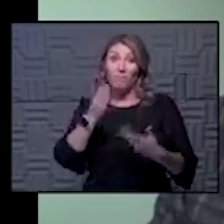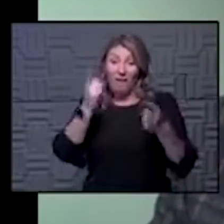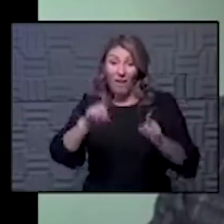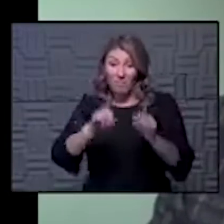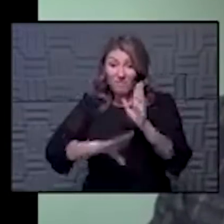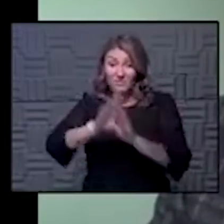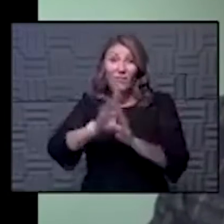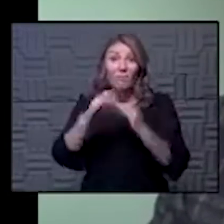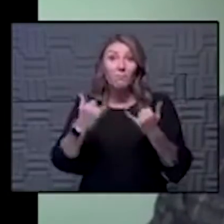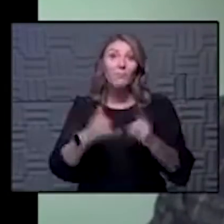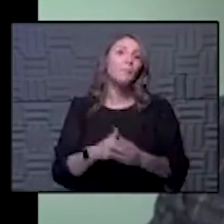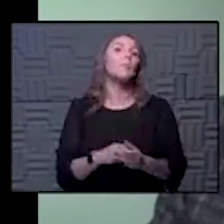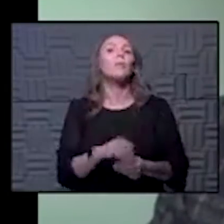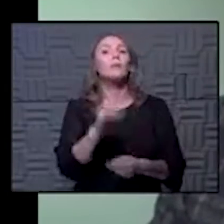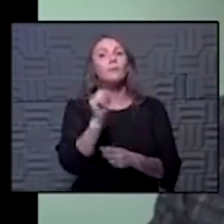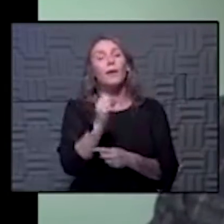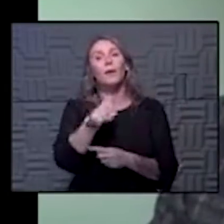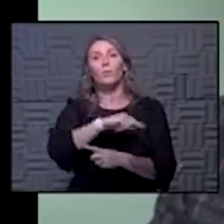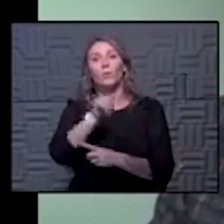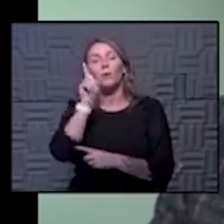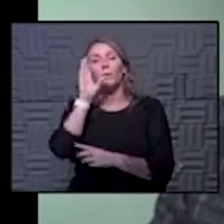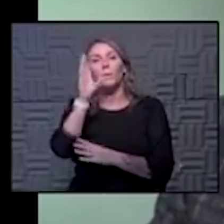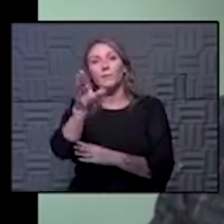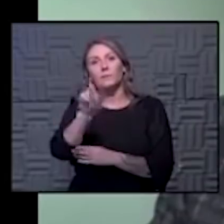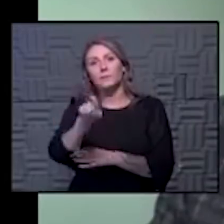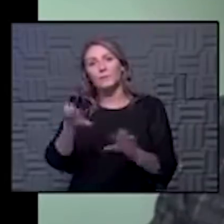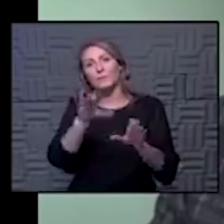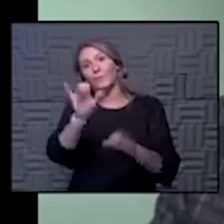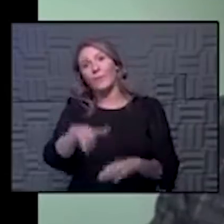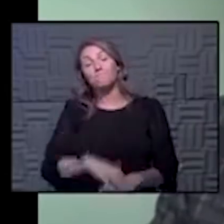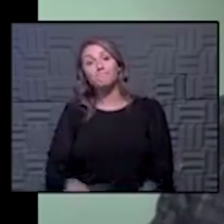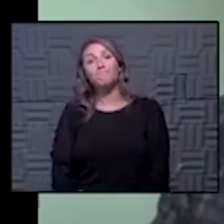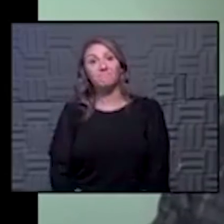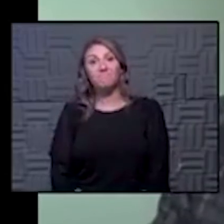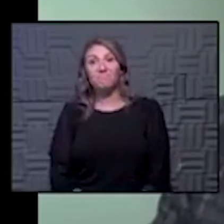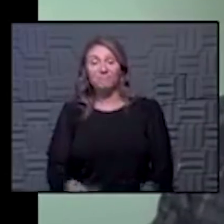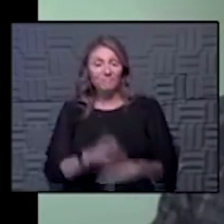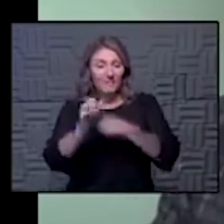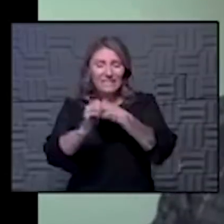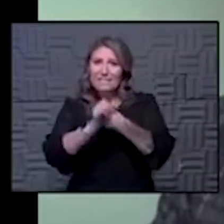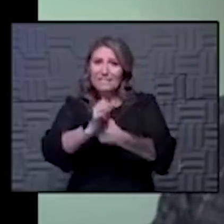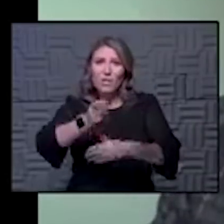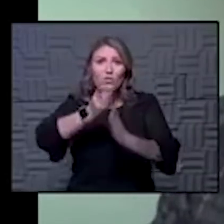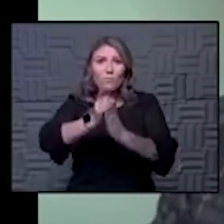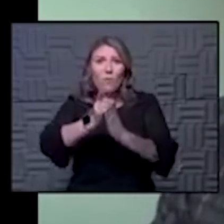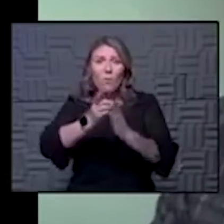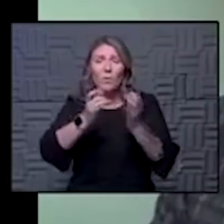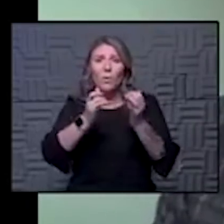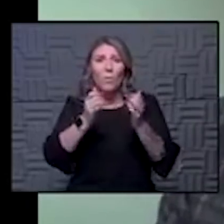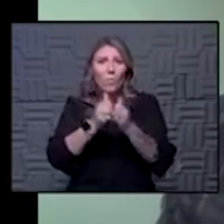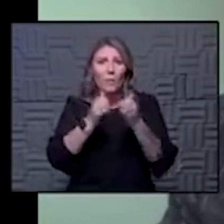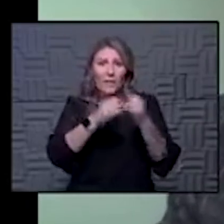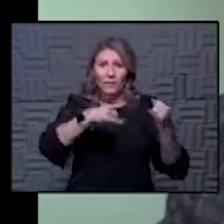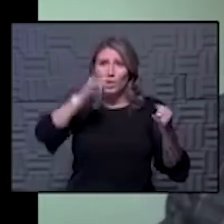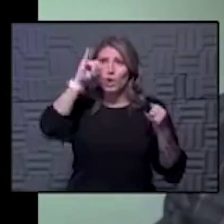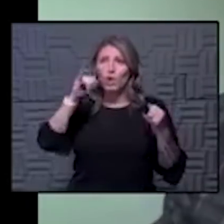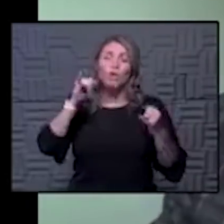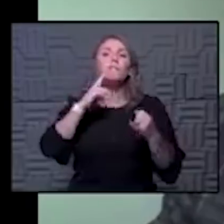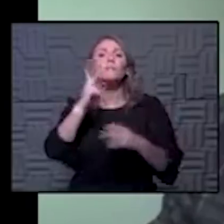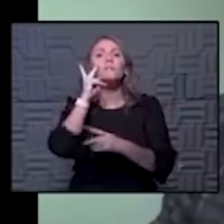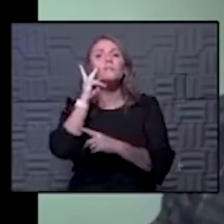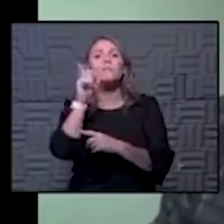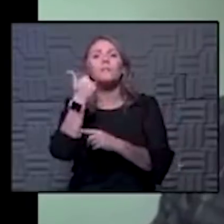Yeah, I think we are going to have to do that, and I think we're at such a dangerous point on those curves. Let's see if there's another question